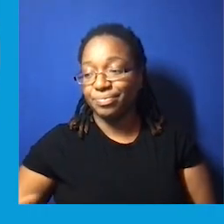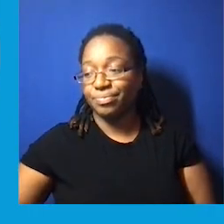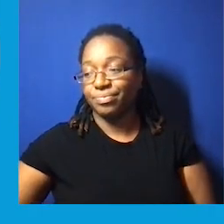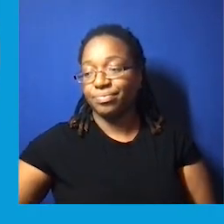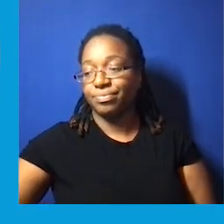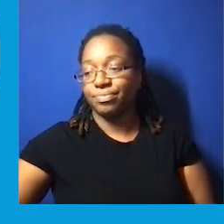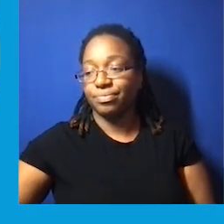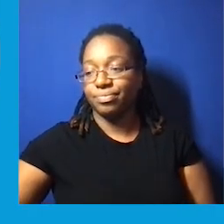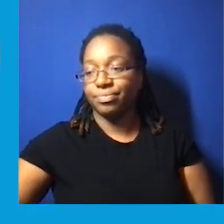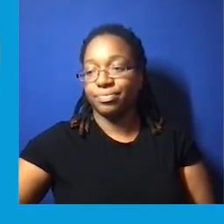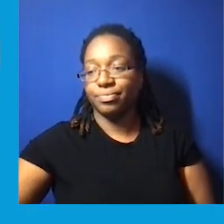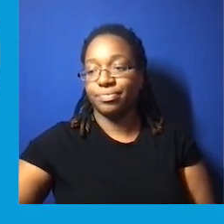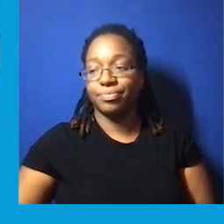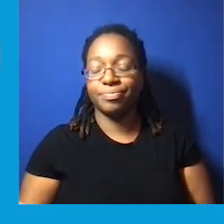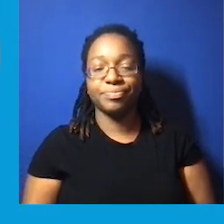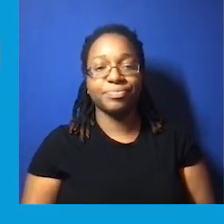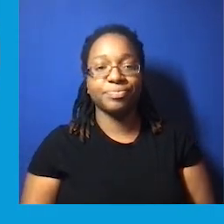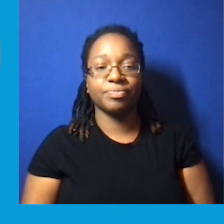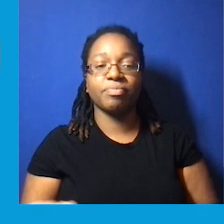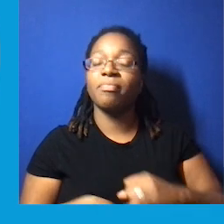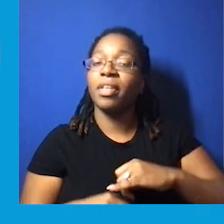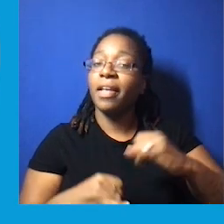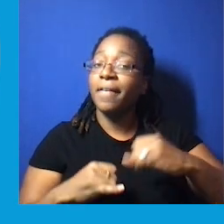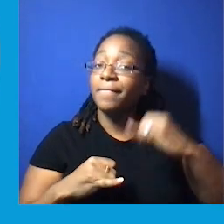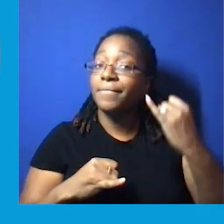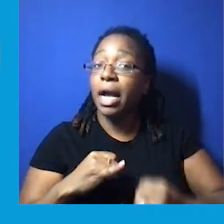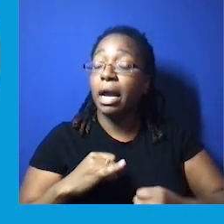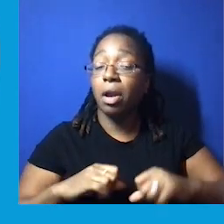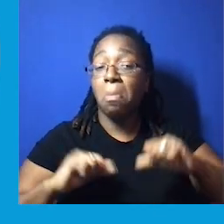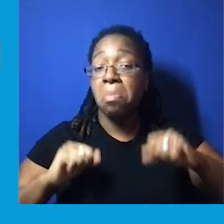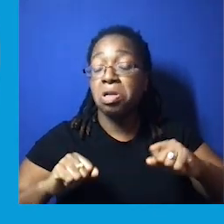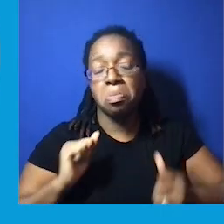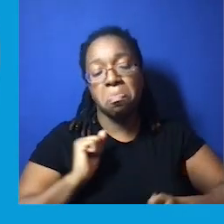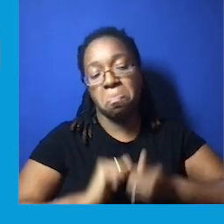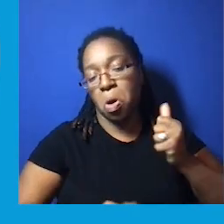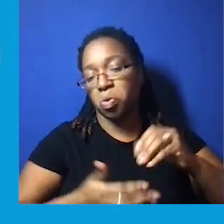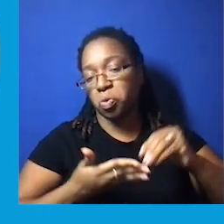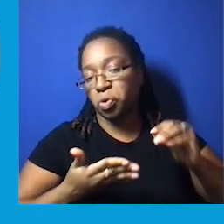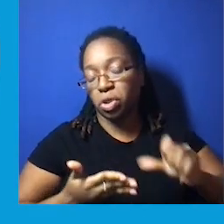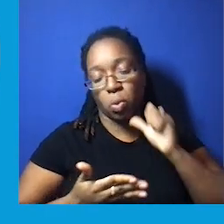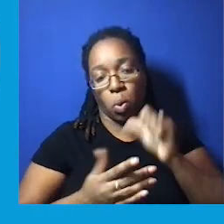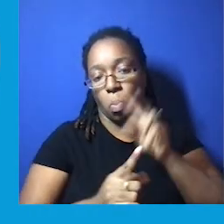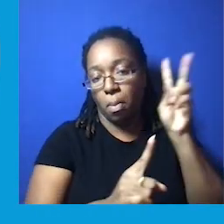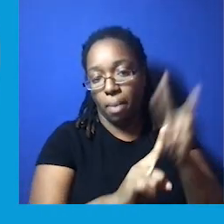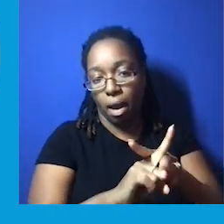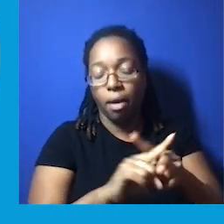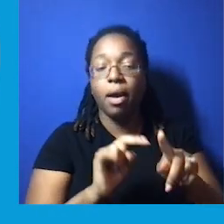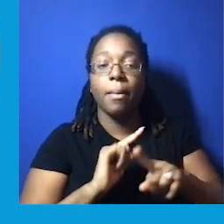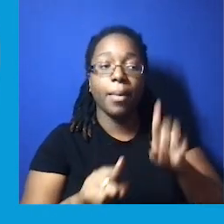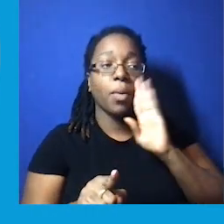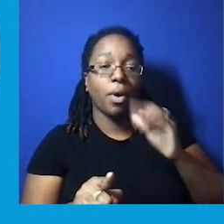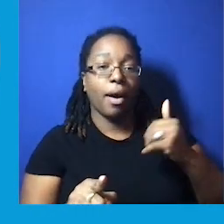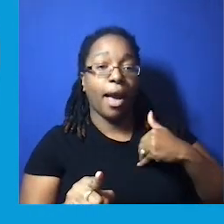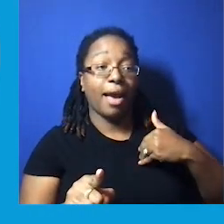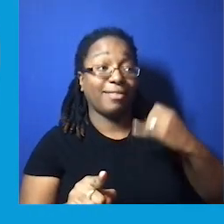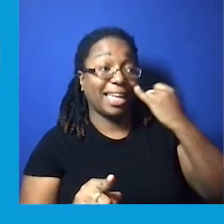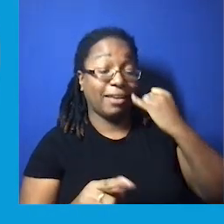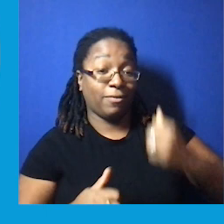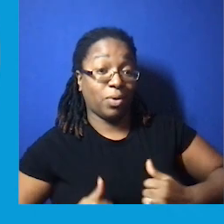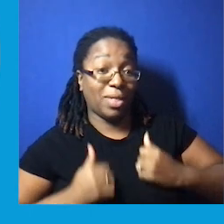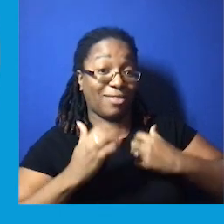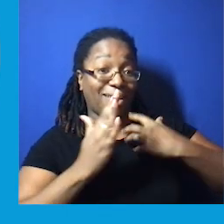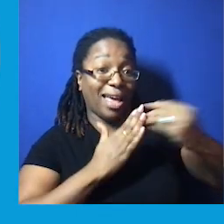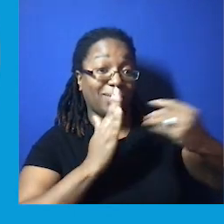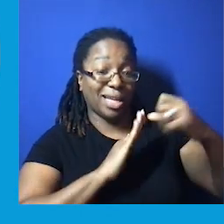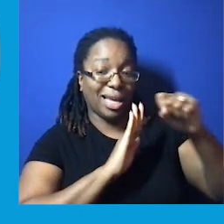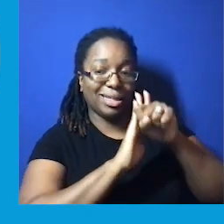The final thing that is potentially not for most folks, we do require an out-of-state letter for those students who are coming